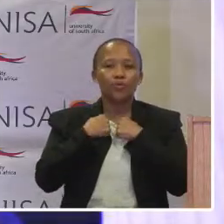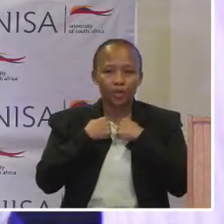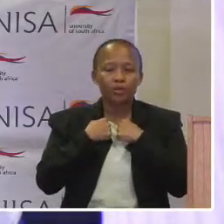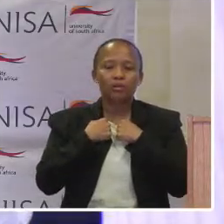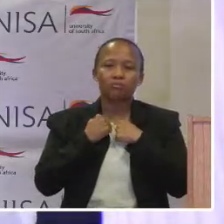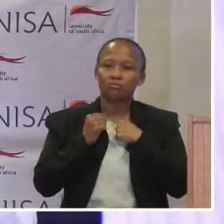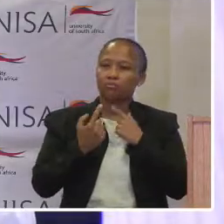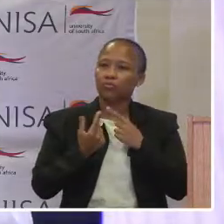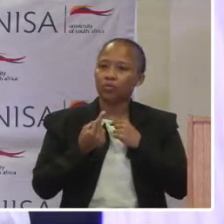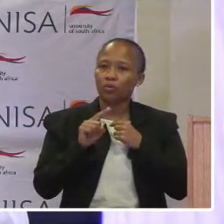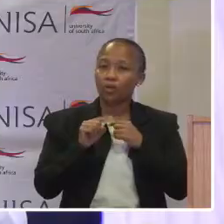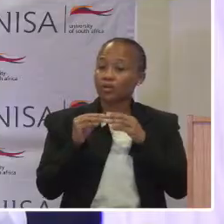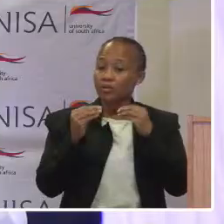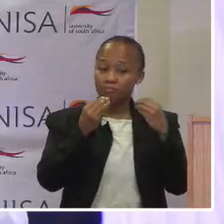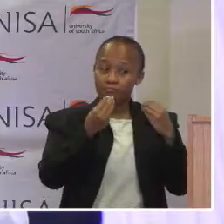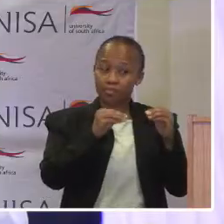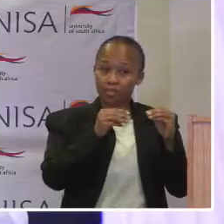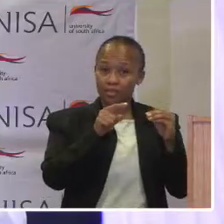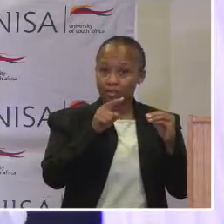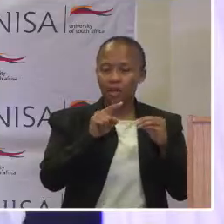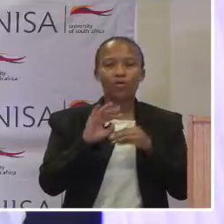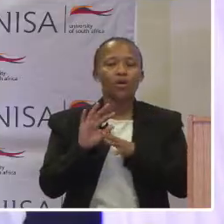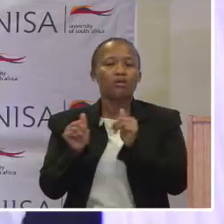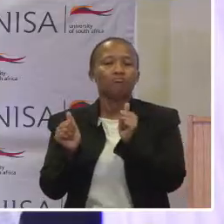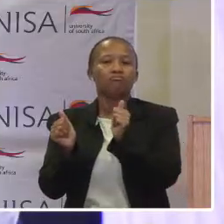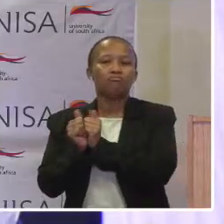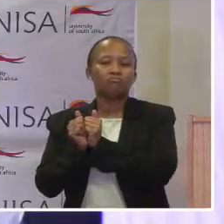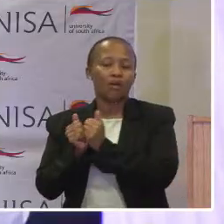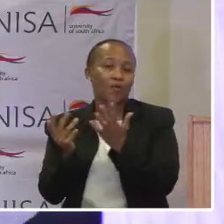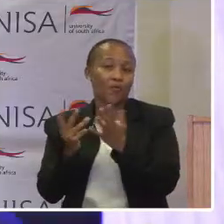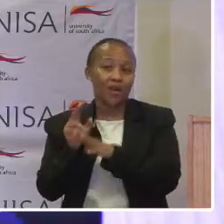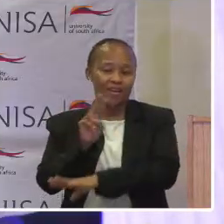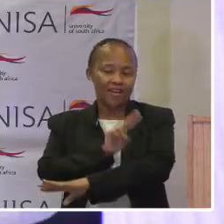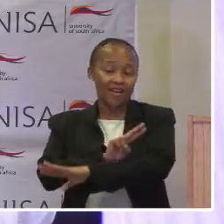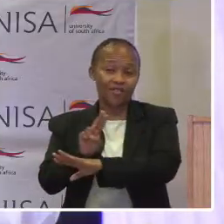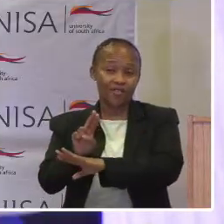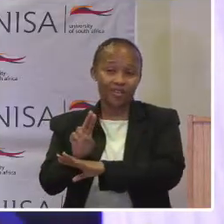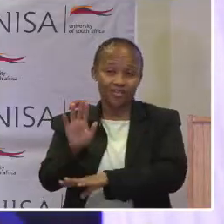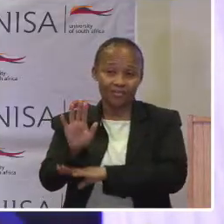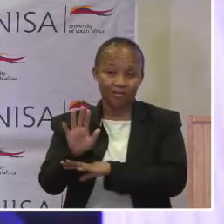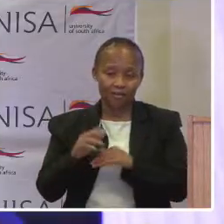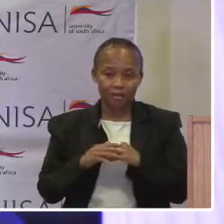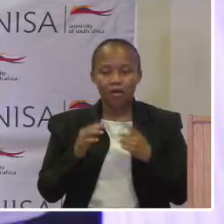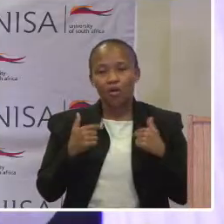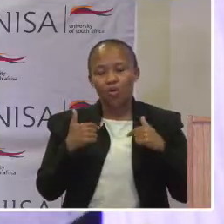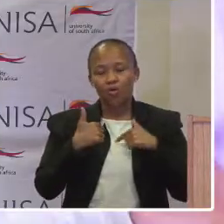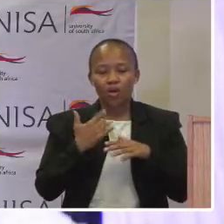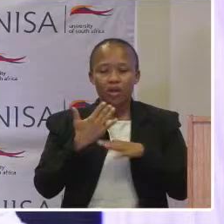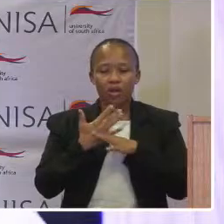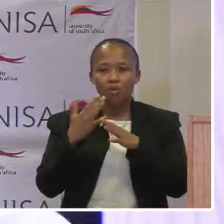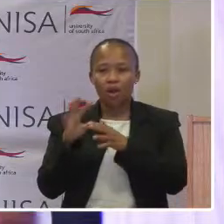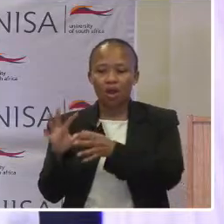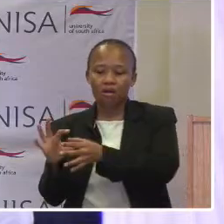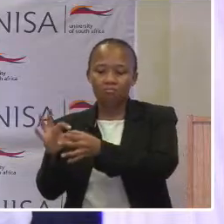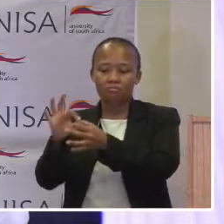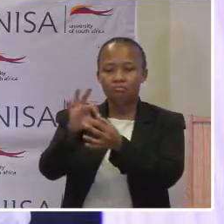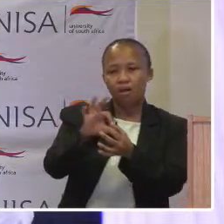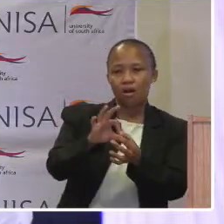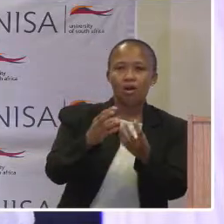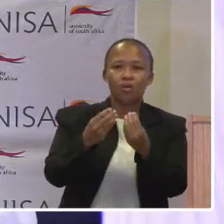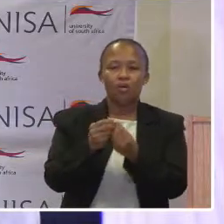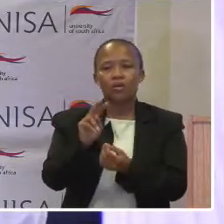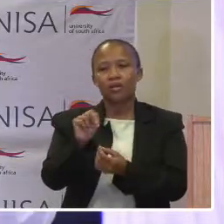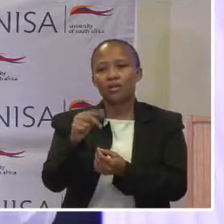partner for entrepreneurial activity within the institution, working in parallel with the Inhlanyelo